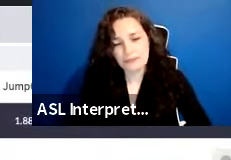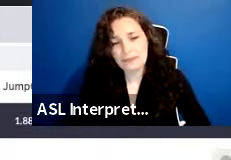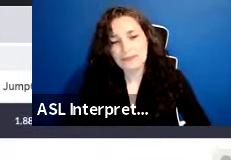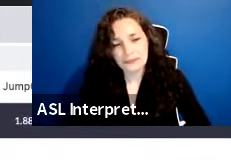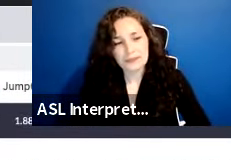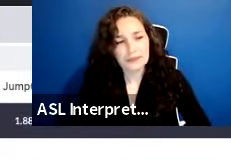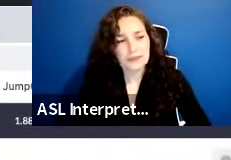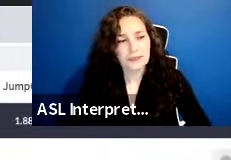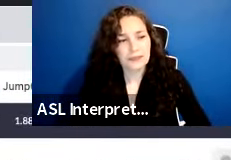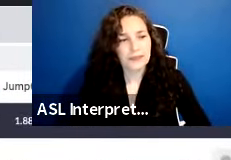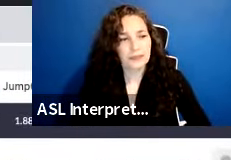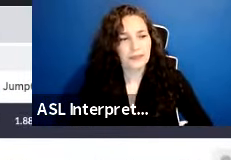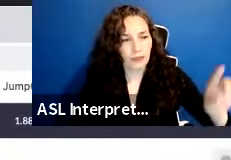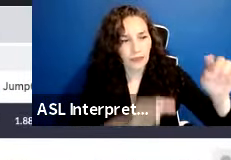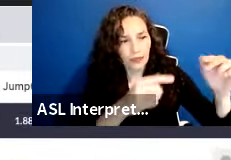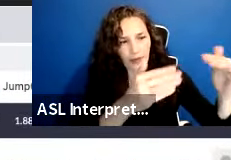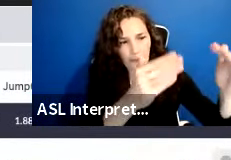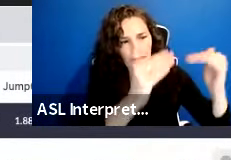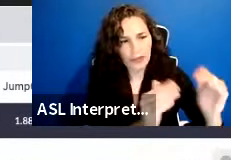If I go to meetings now,